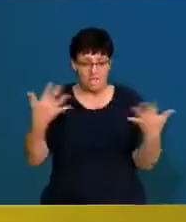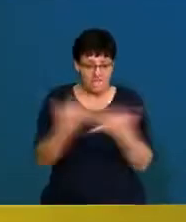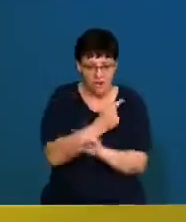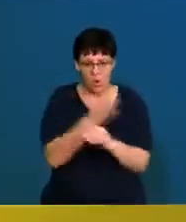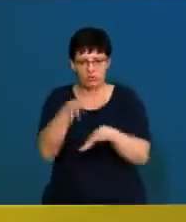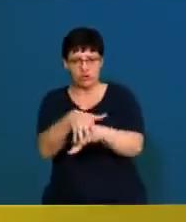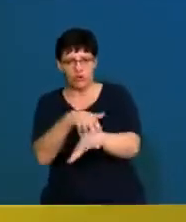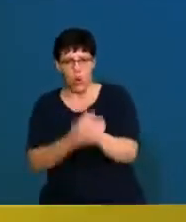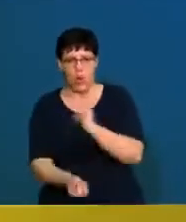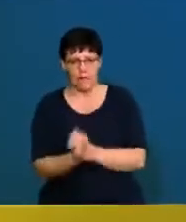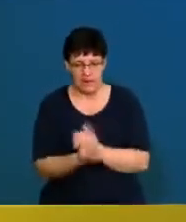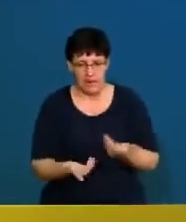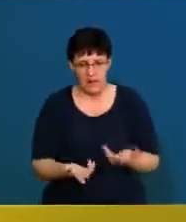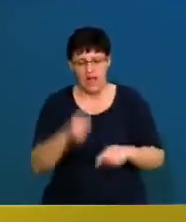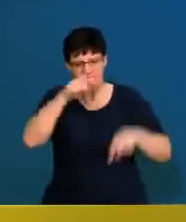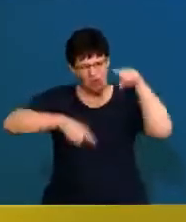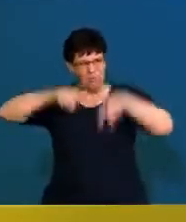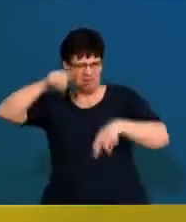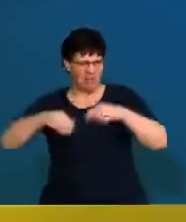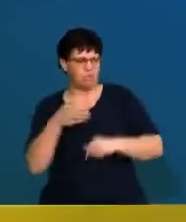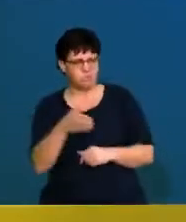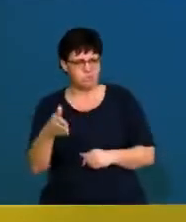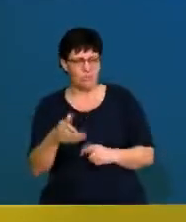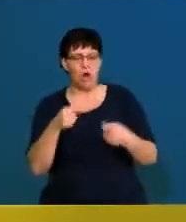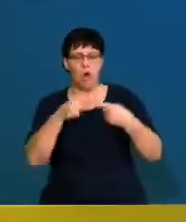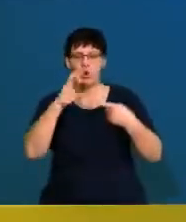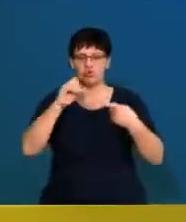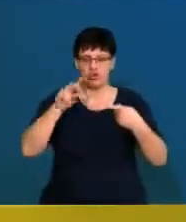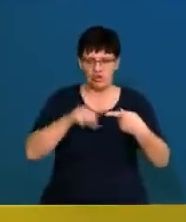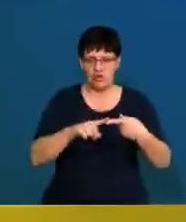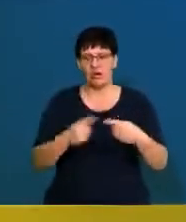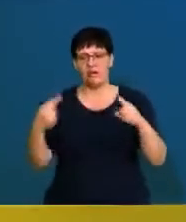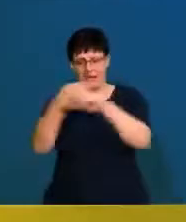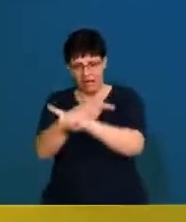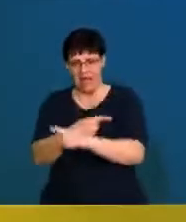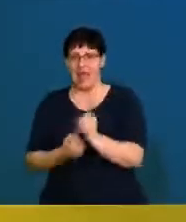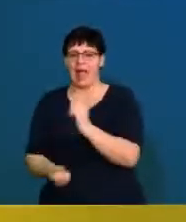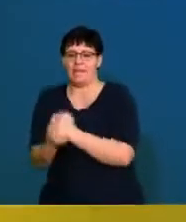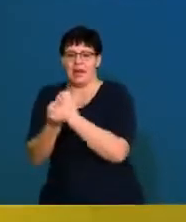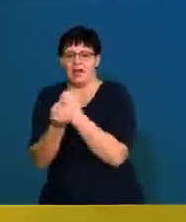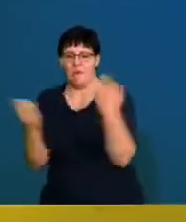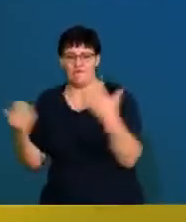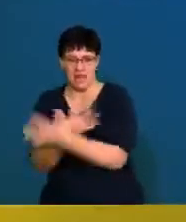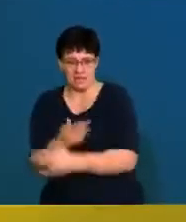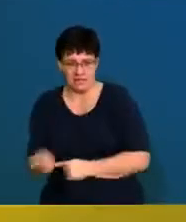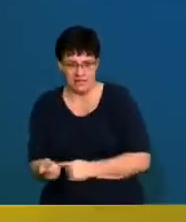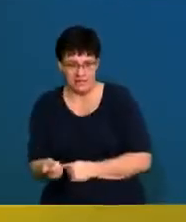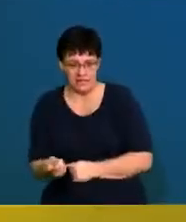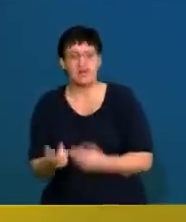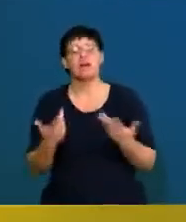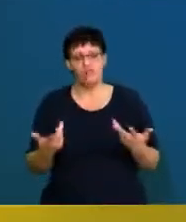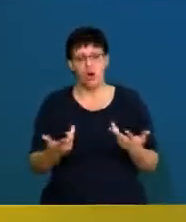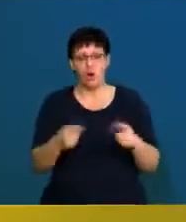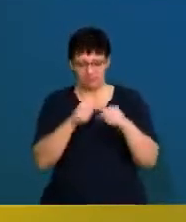place. So the variables there is concentration versus reaction rate. Then we keep everything else the same. So